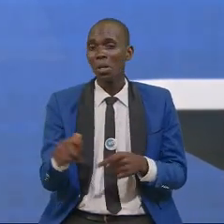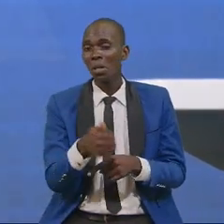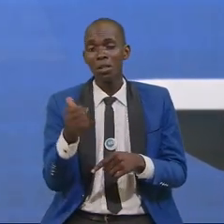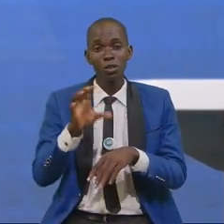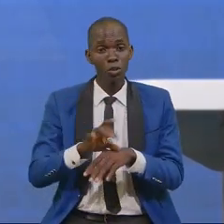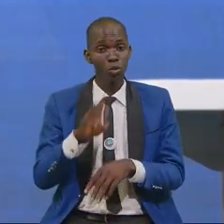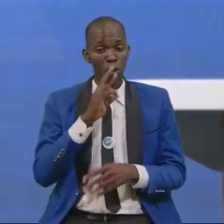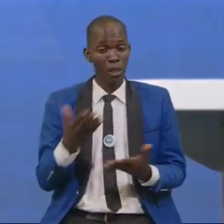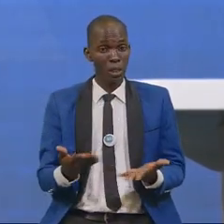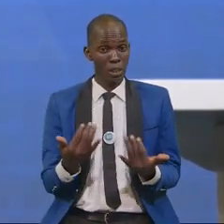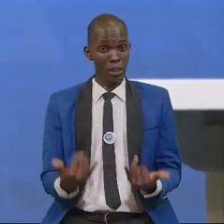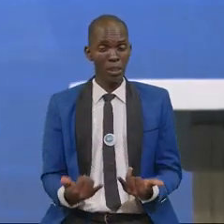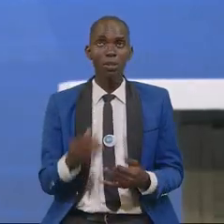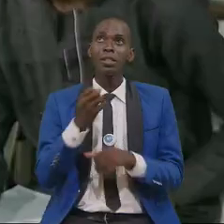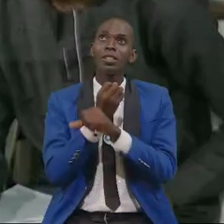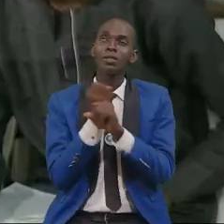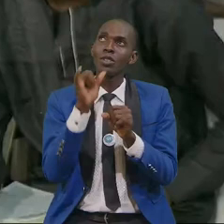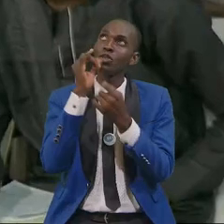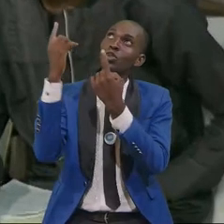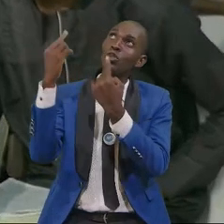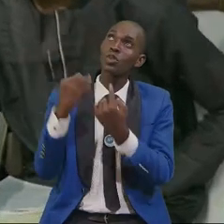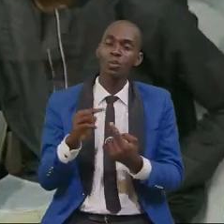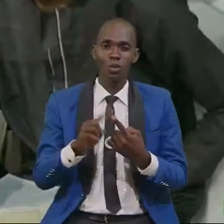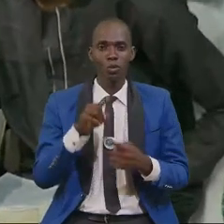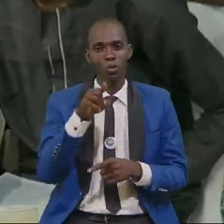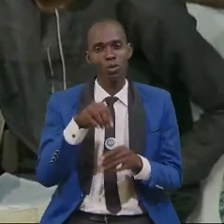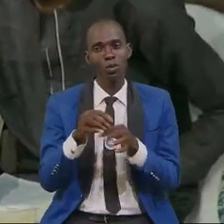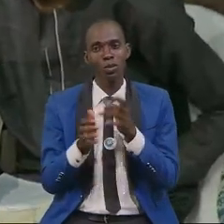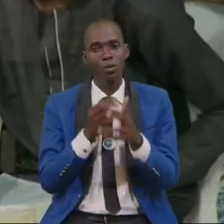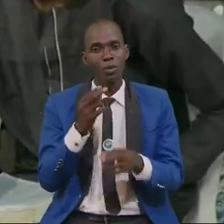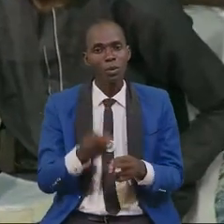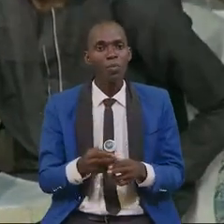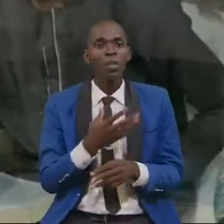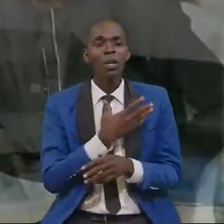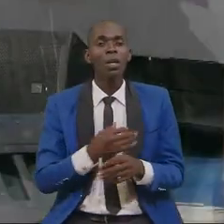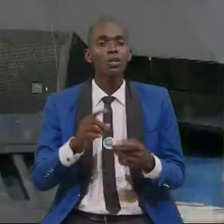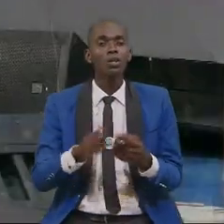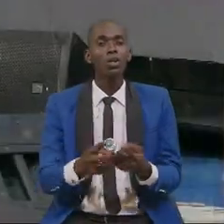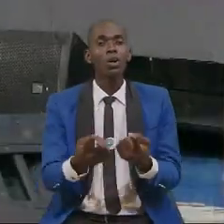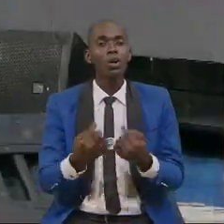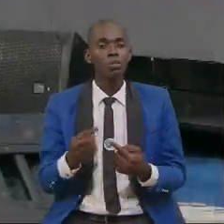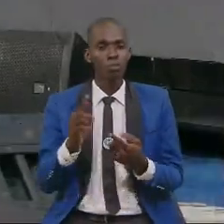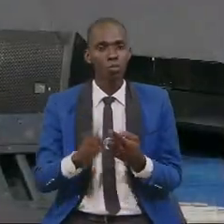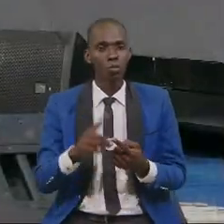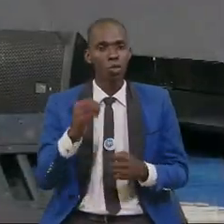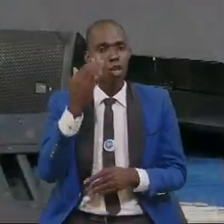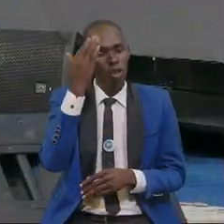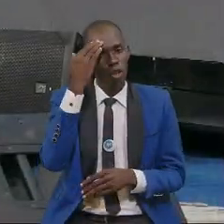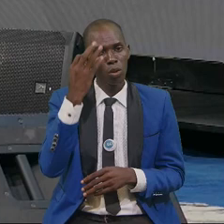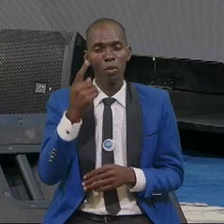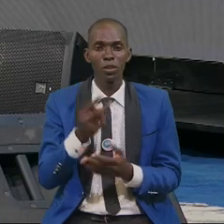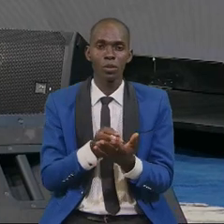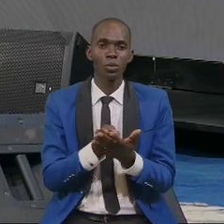tonight, salvation is coming to you. He says, and to come unto the knowledge of the truth. In